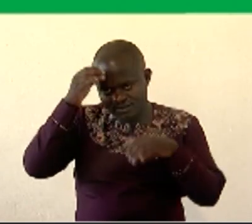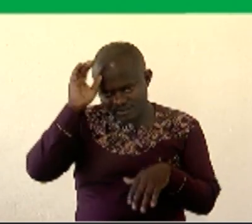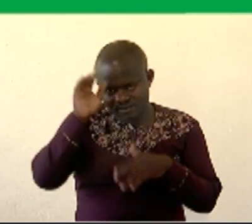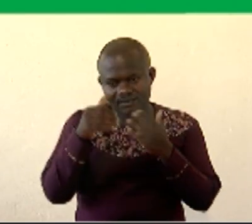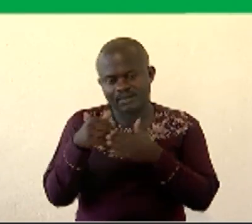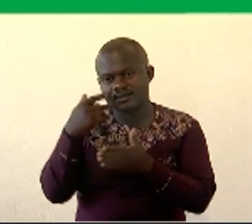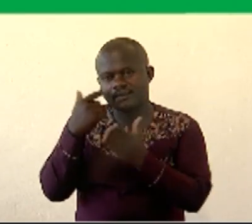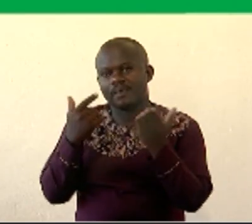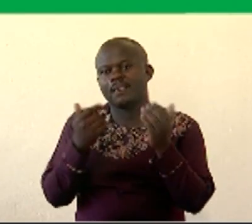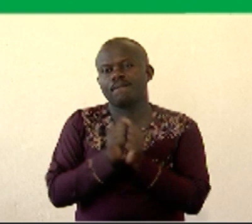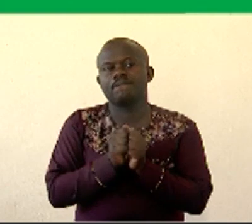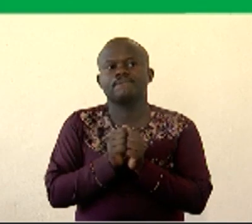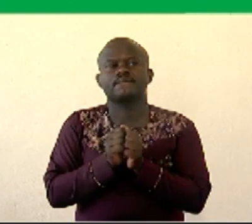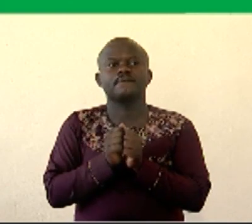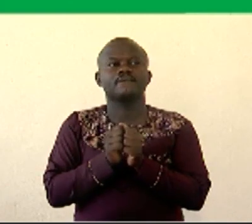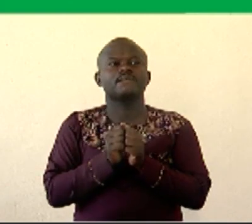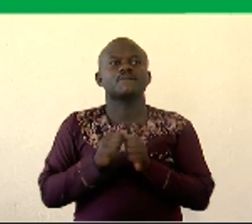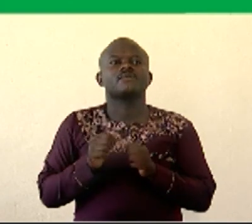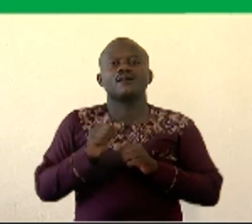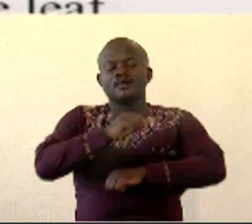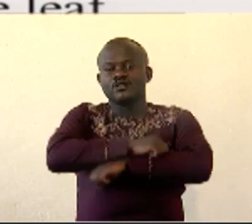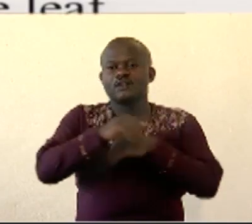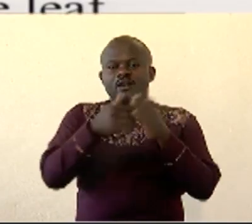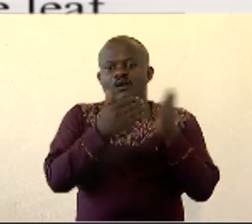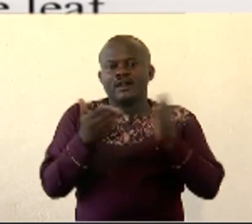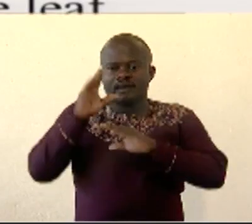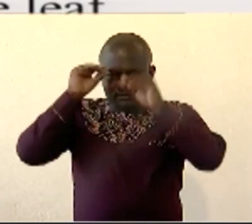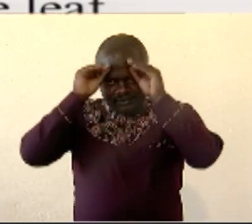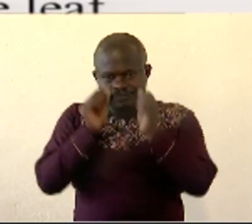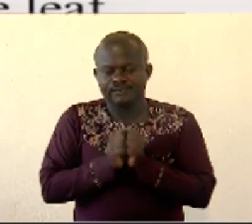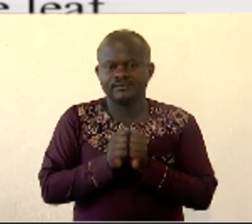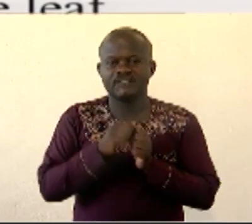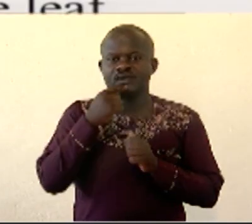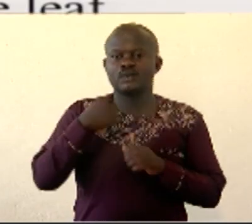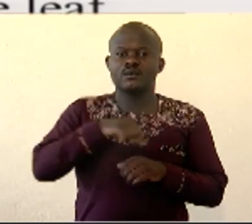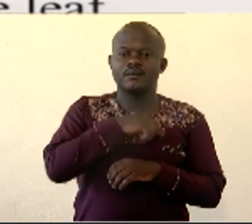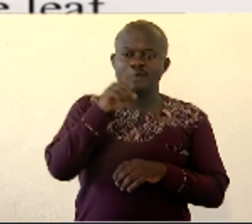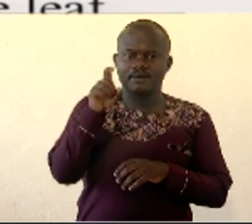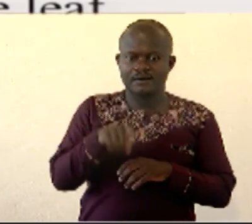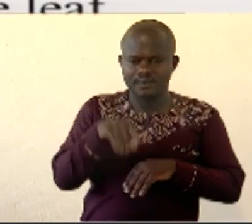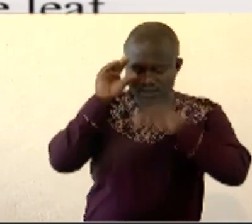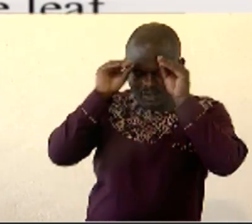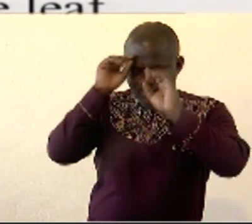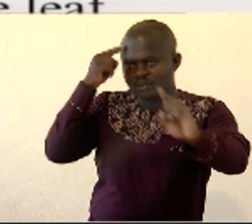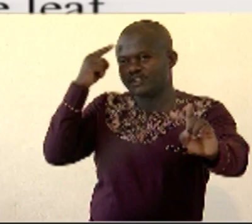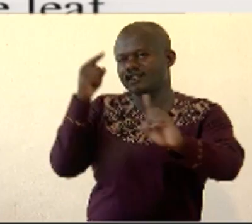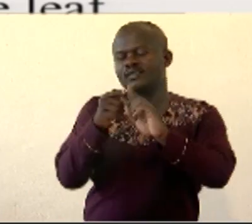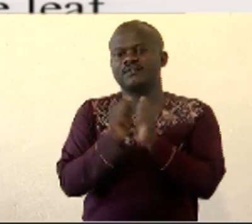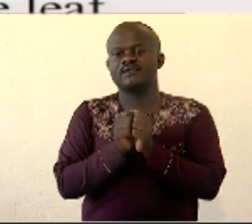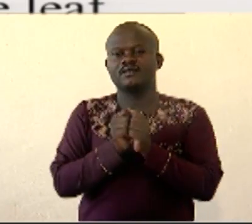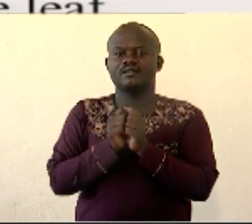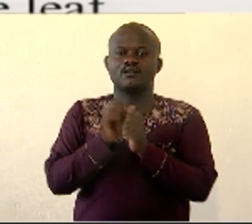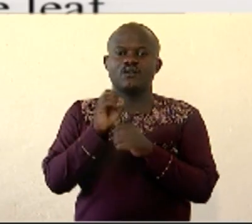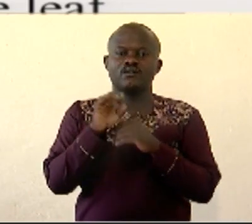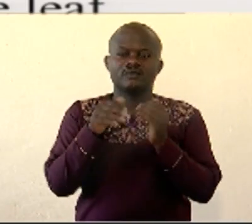lesson. Student, welcome to the lesson. So we have two learning objectives of this